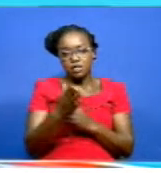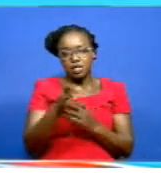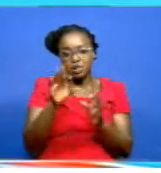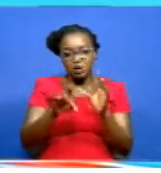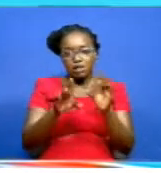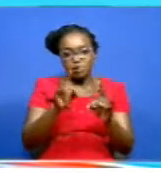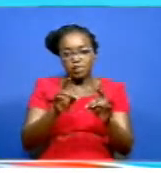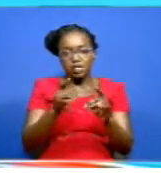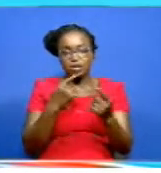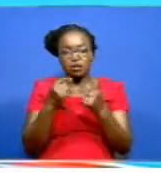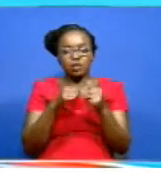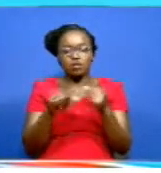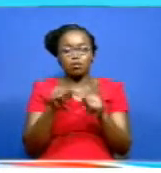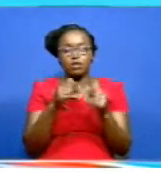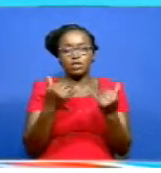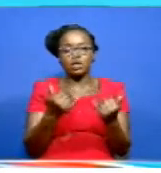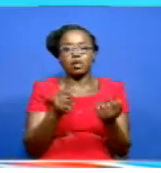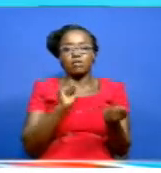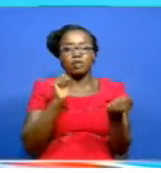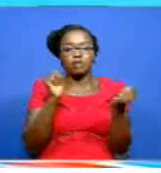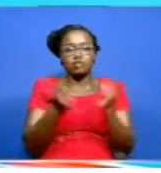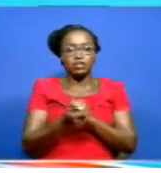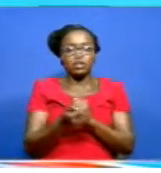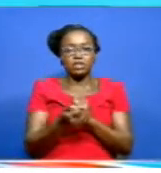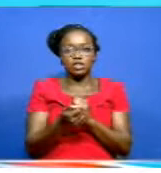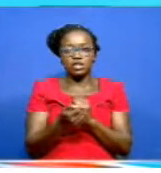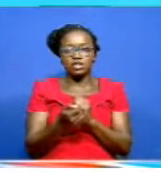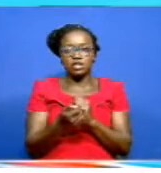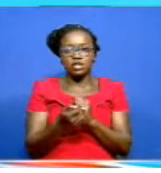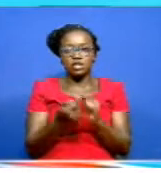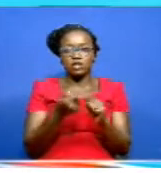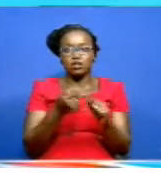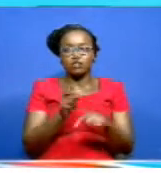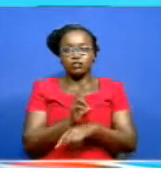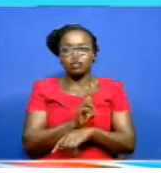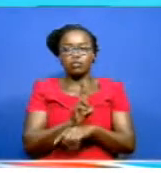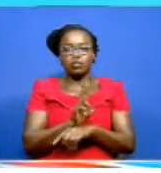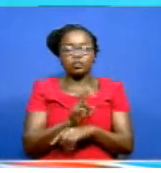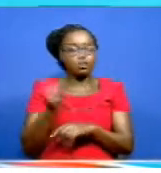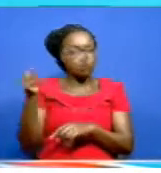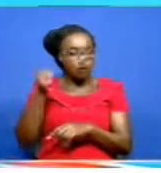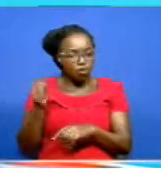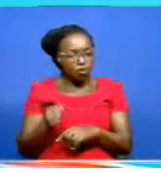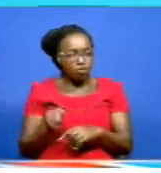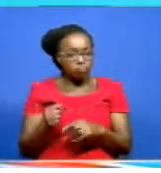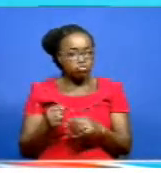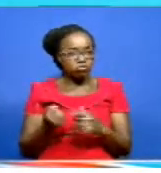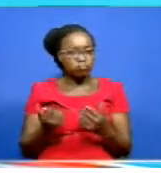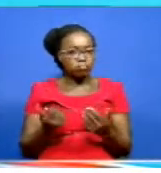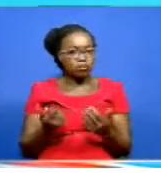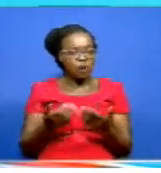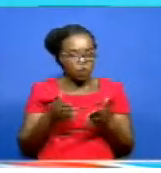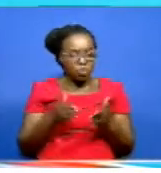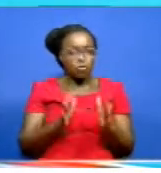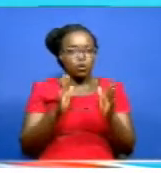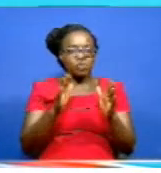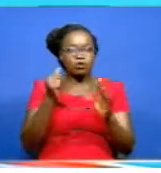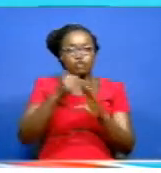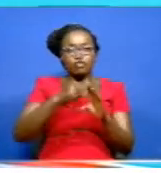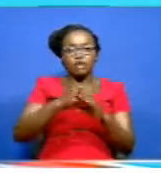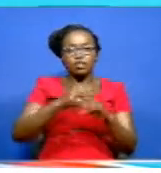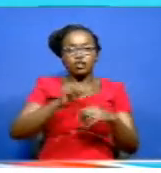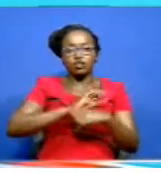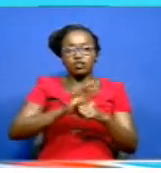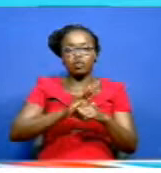about now we have changed the game from using old equipment and old tactics to fight COVID-19. And